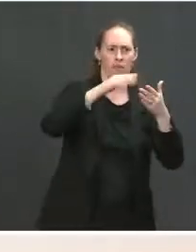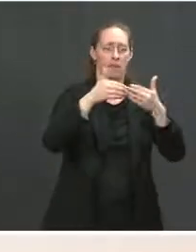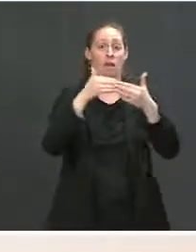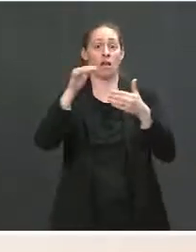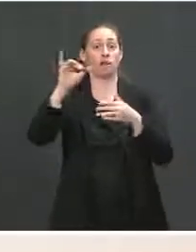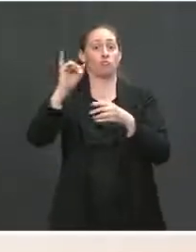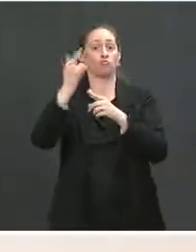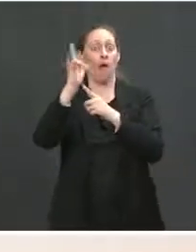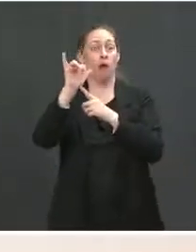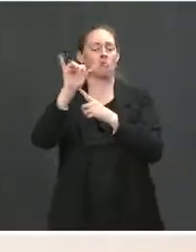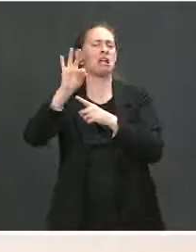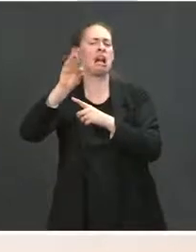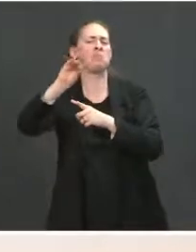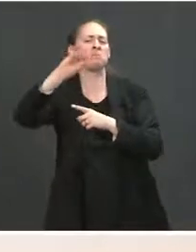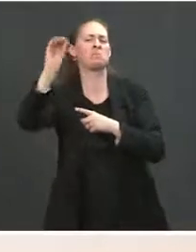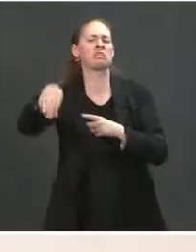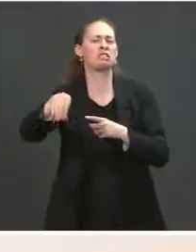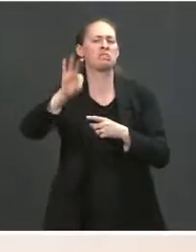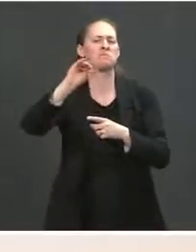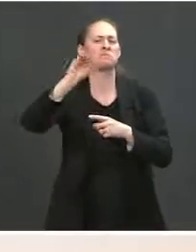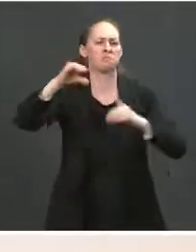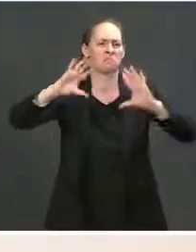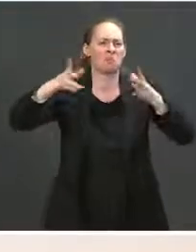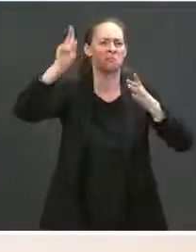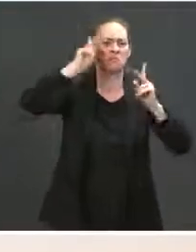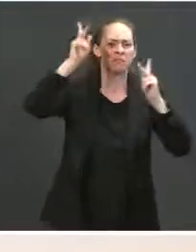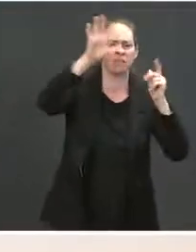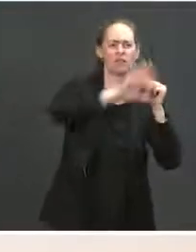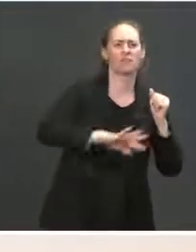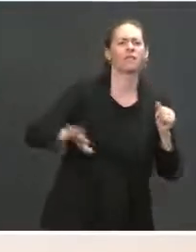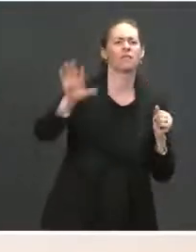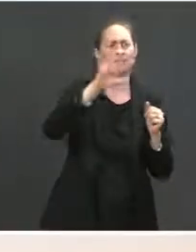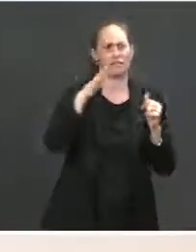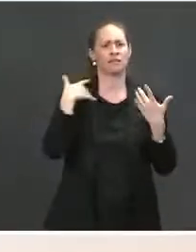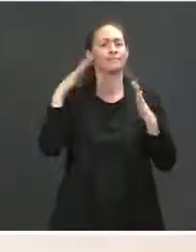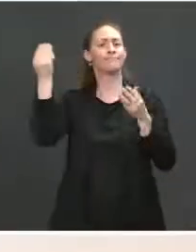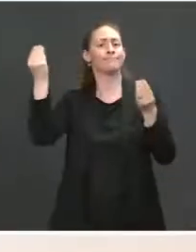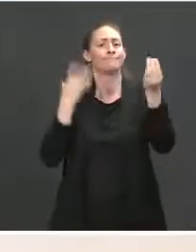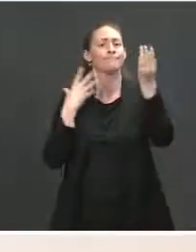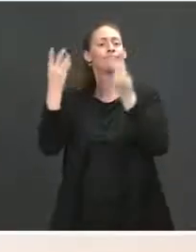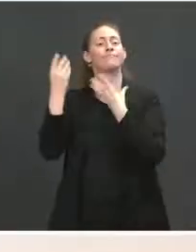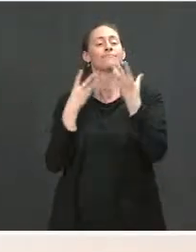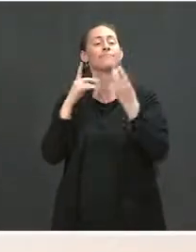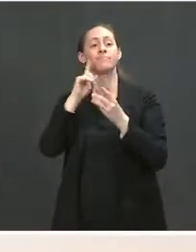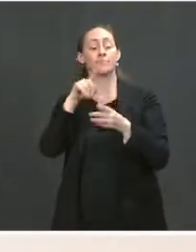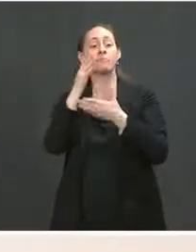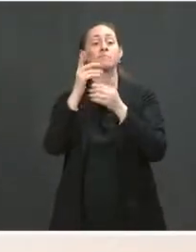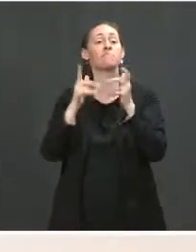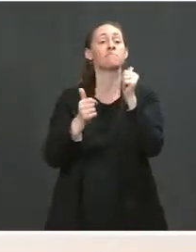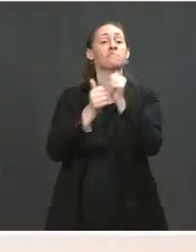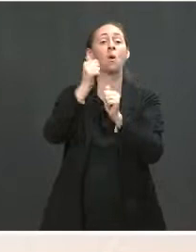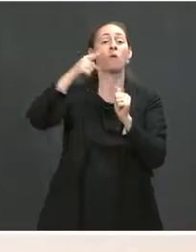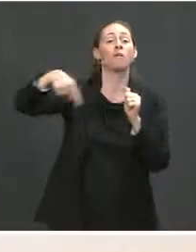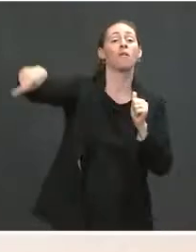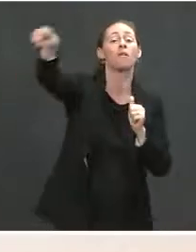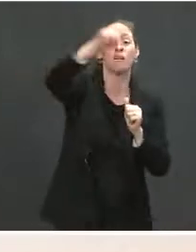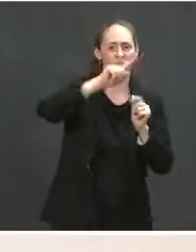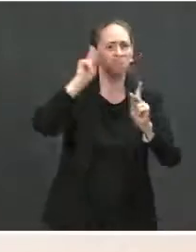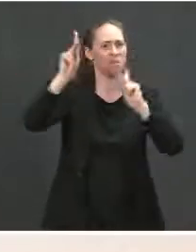also recognize, and as you guys have reported on, that there are populations in the country that are going